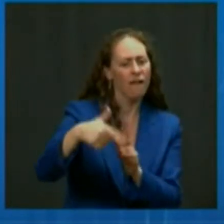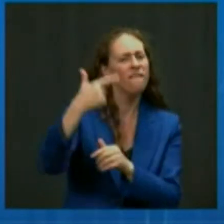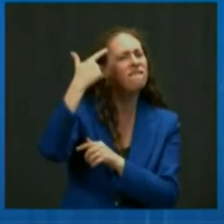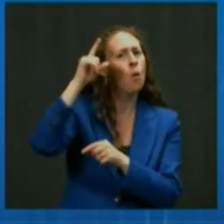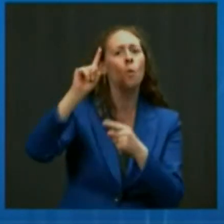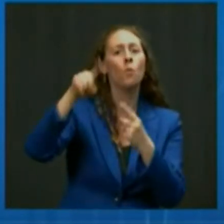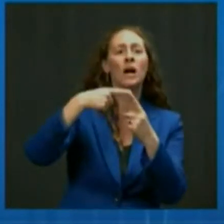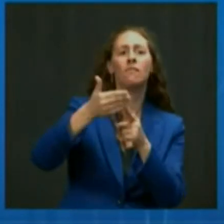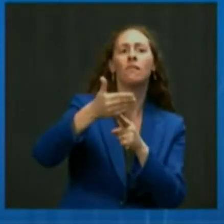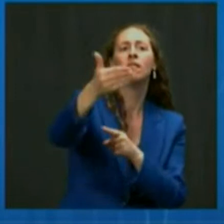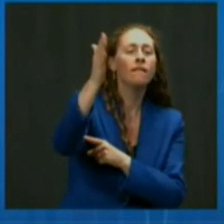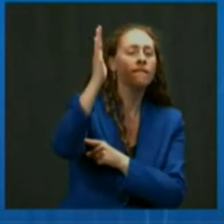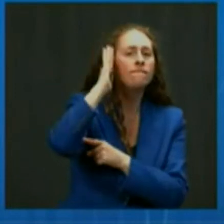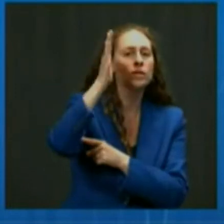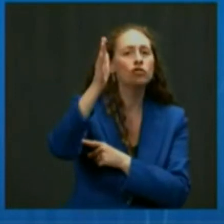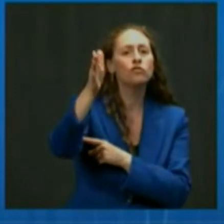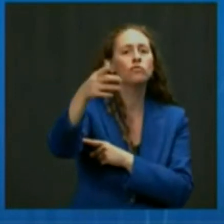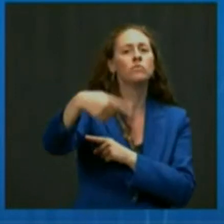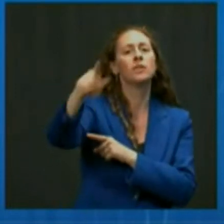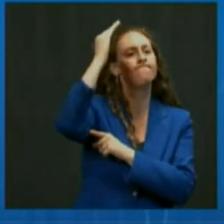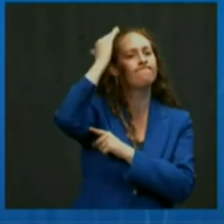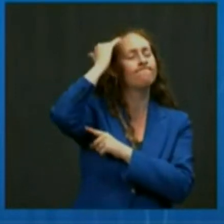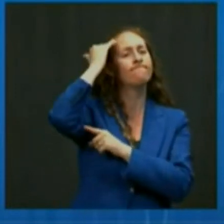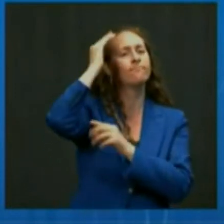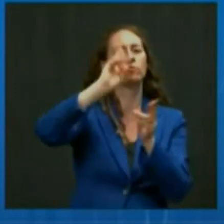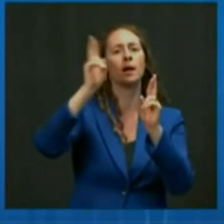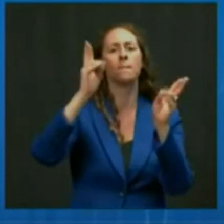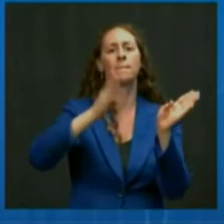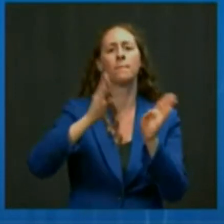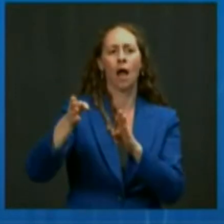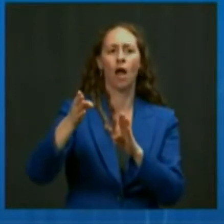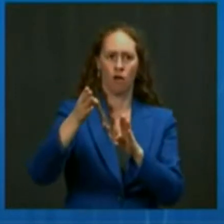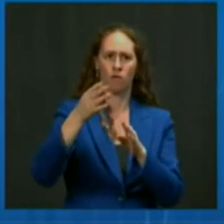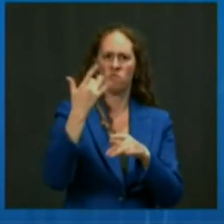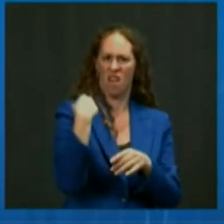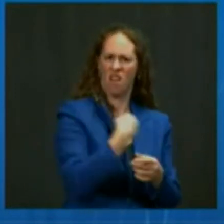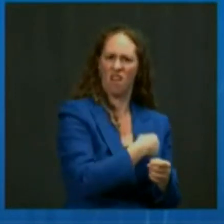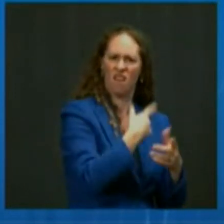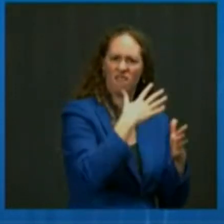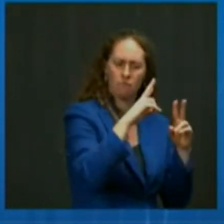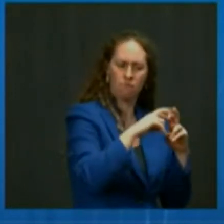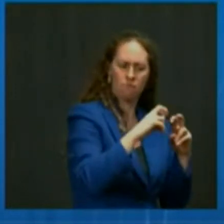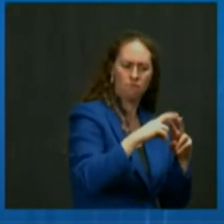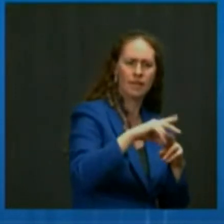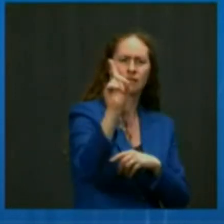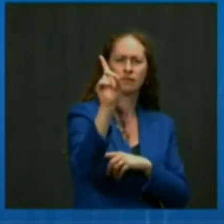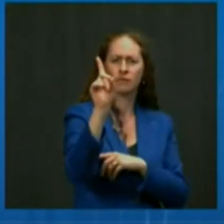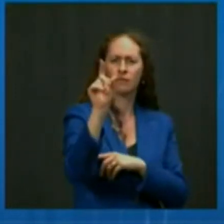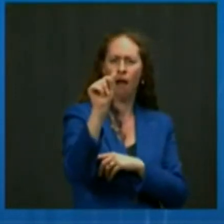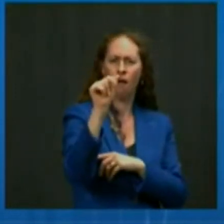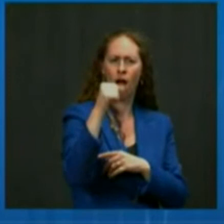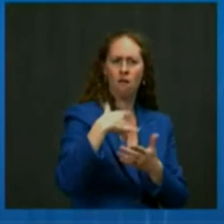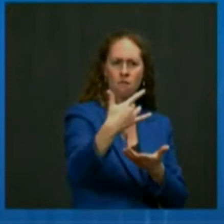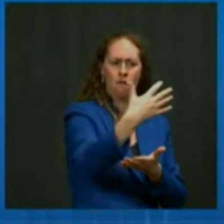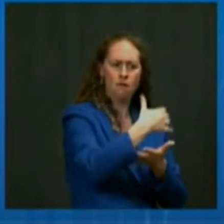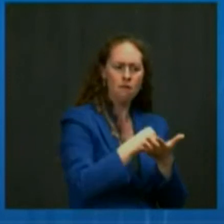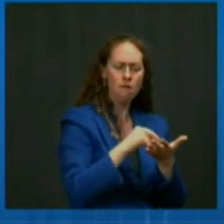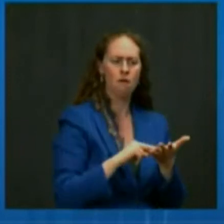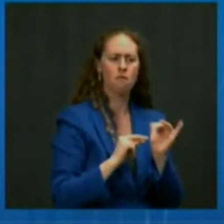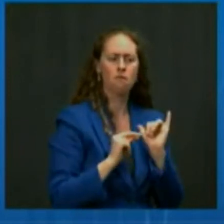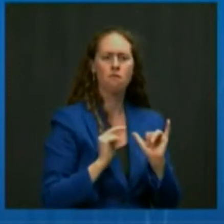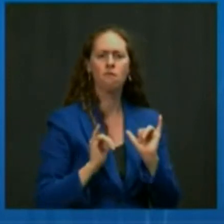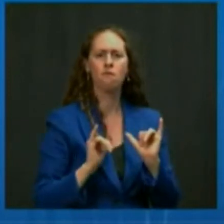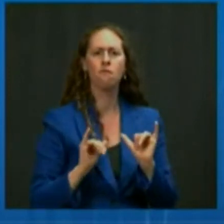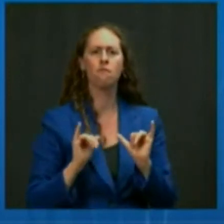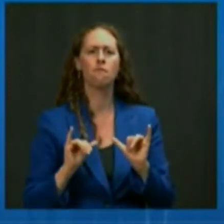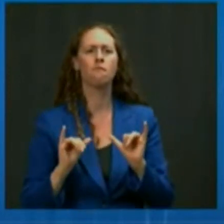of data, including recent data that we have just come across in over the last few days. We have said from the beginning, when we see a signal,